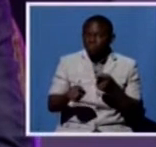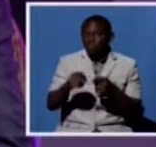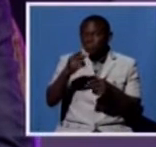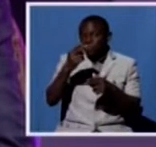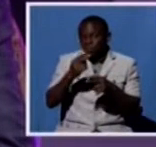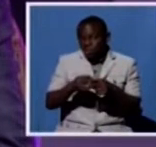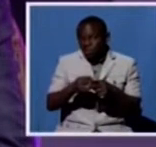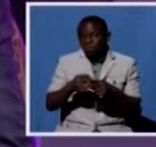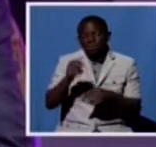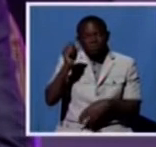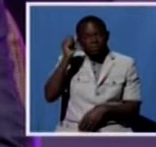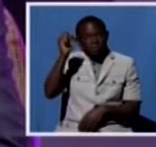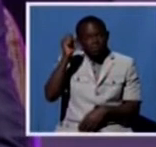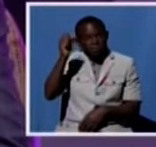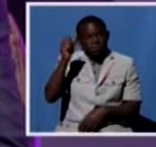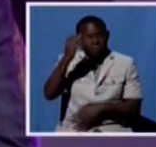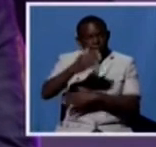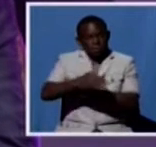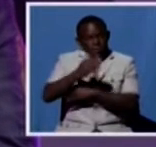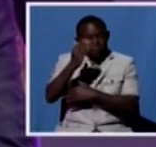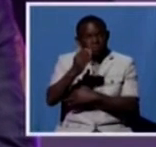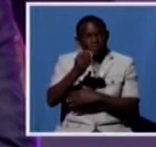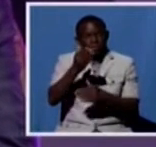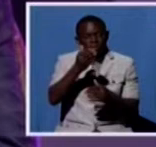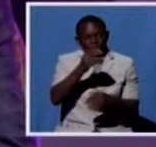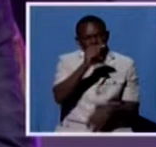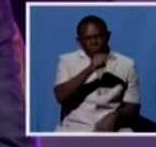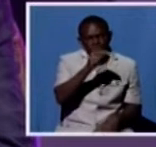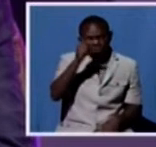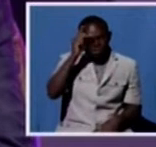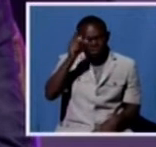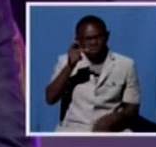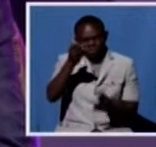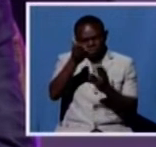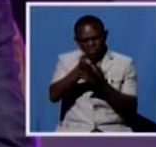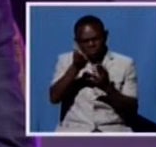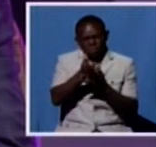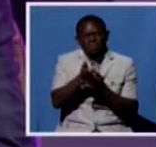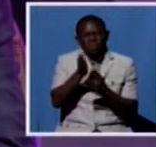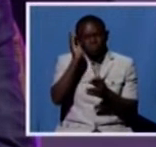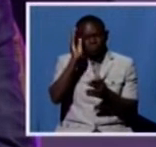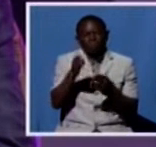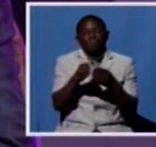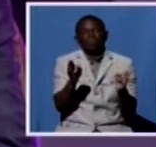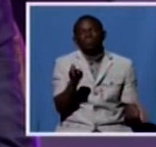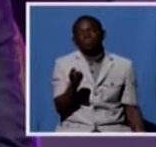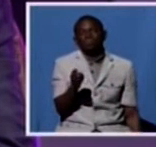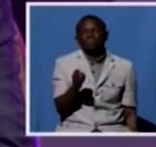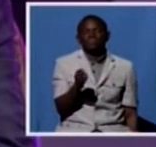between Ndola and Kitwe. We will be opening very soon a toll gate